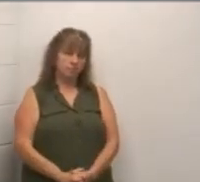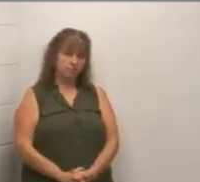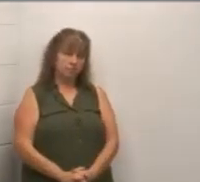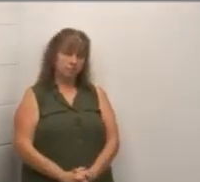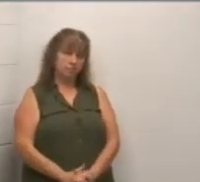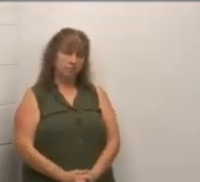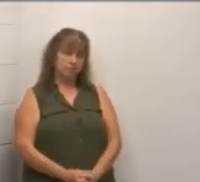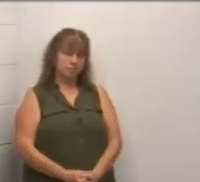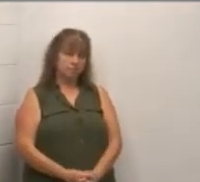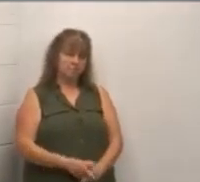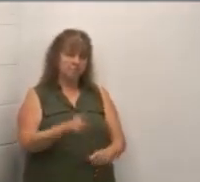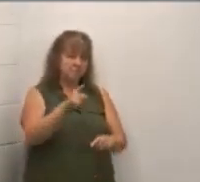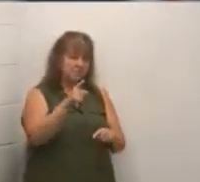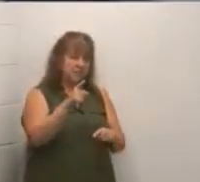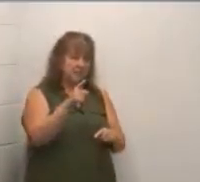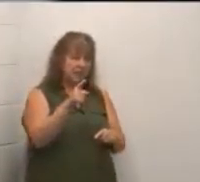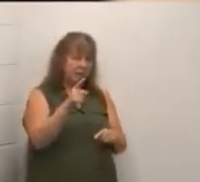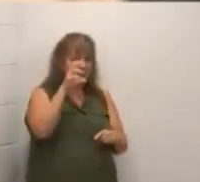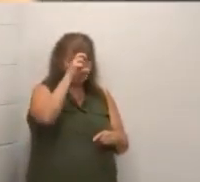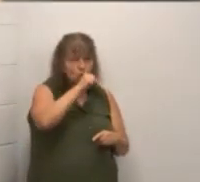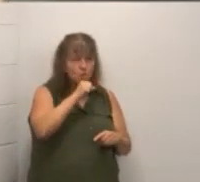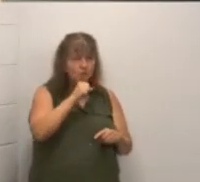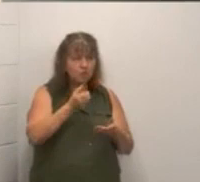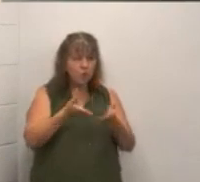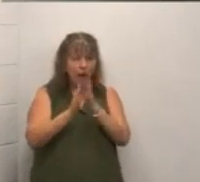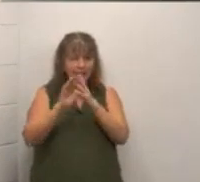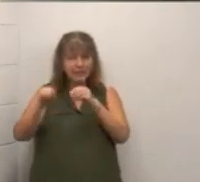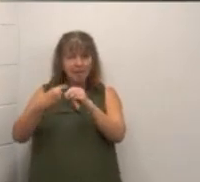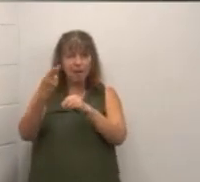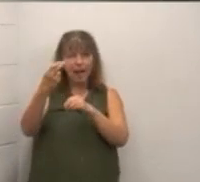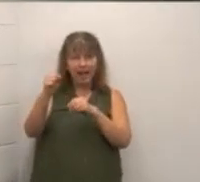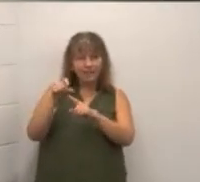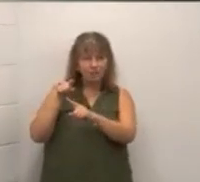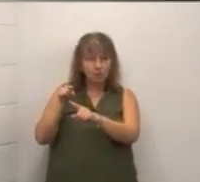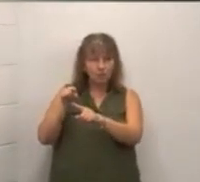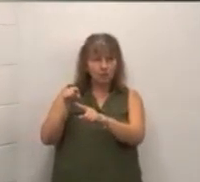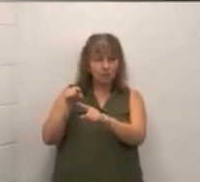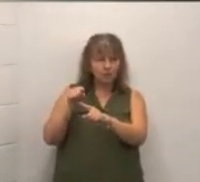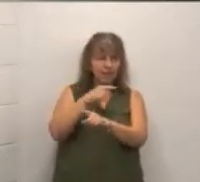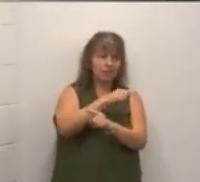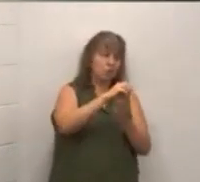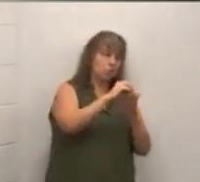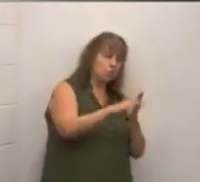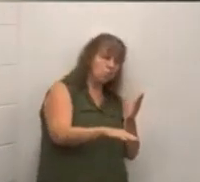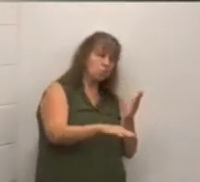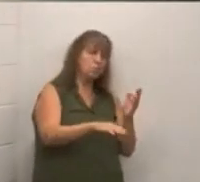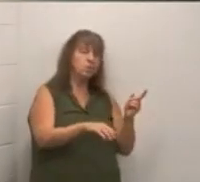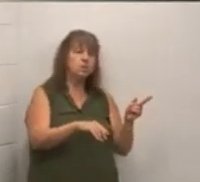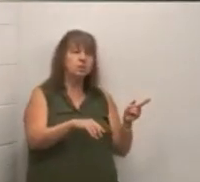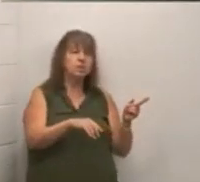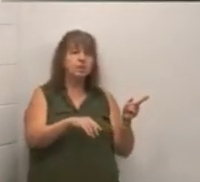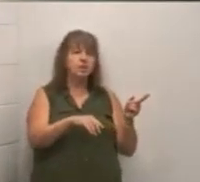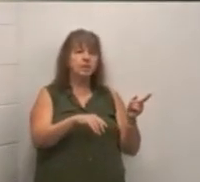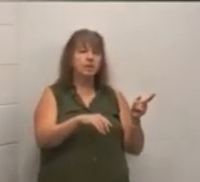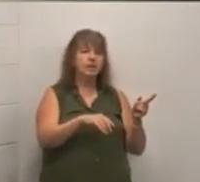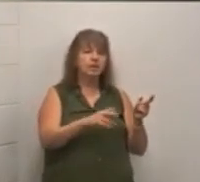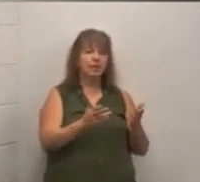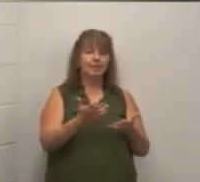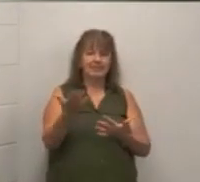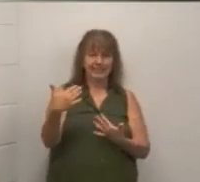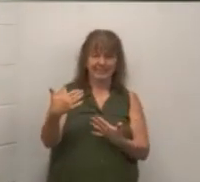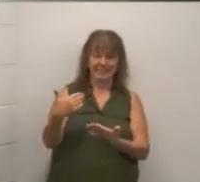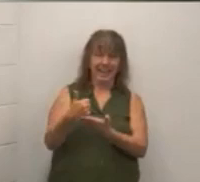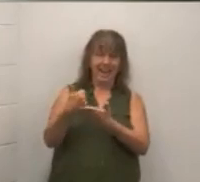I'm assuming this is a secondary question where this is a very frequent occurrence and how students get some extra help